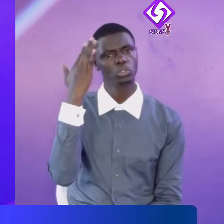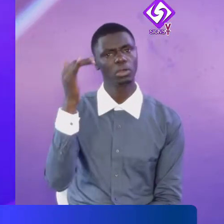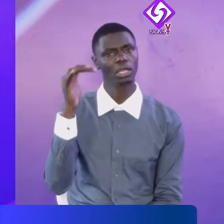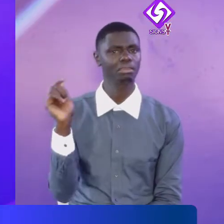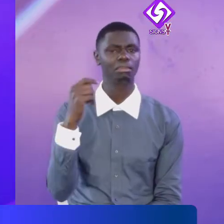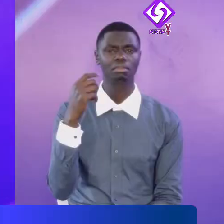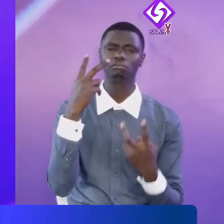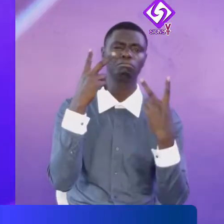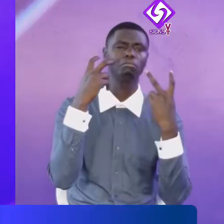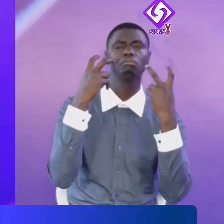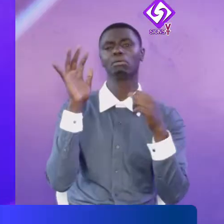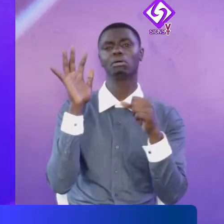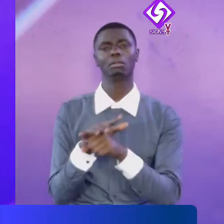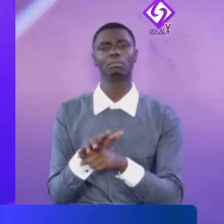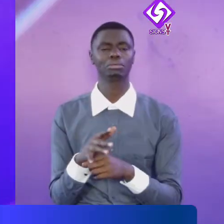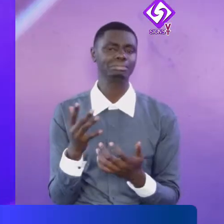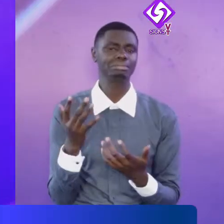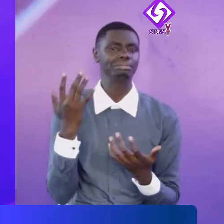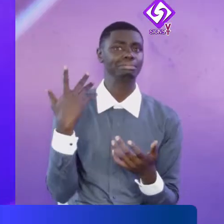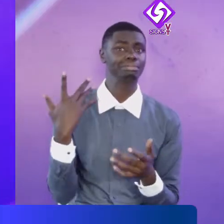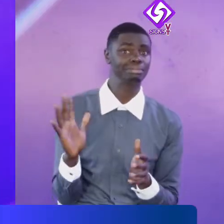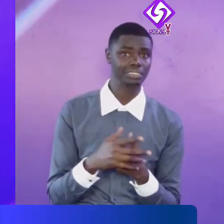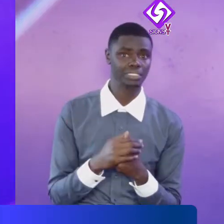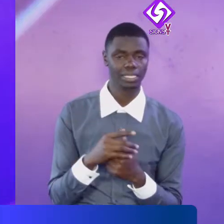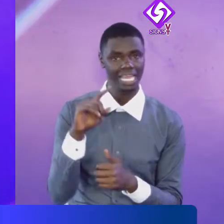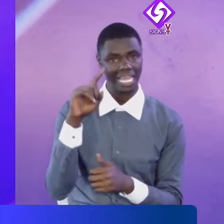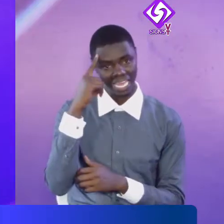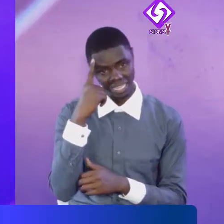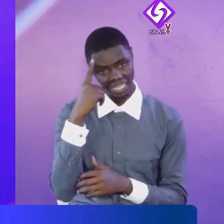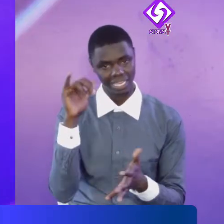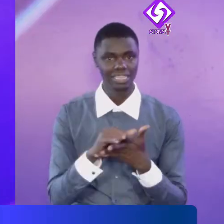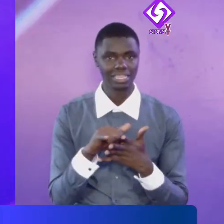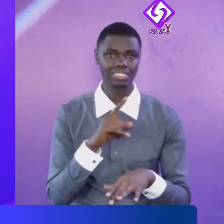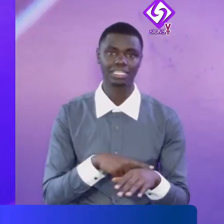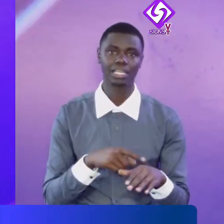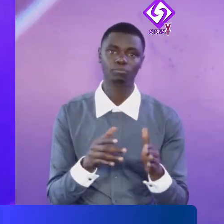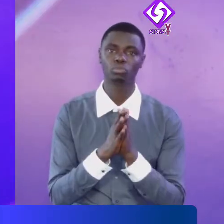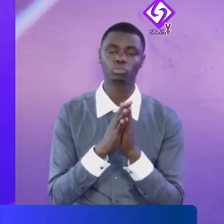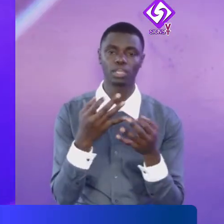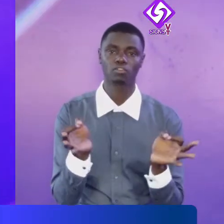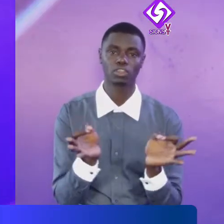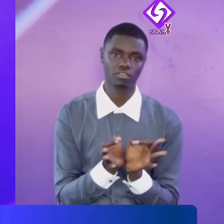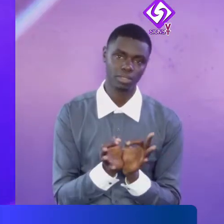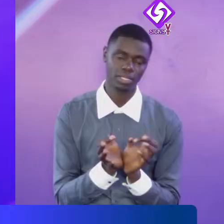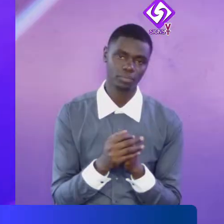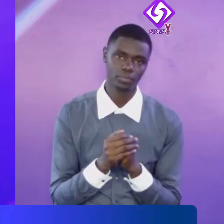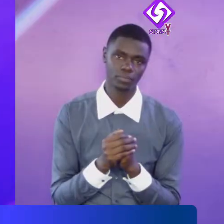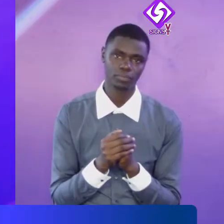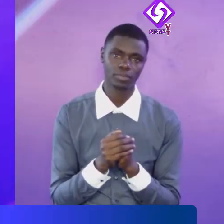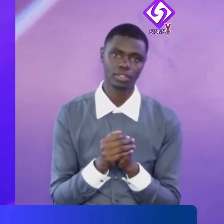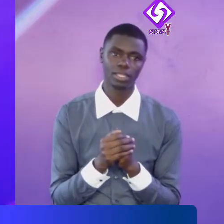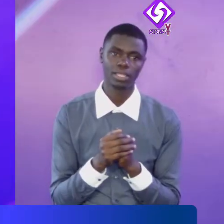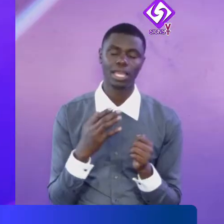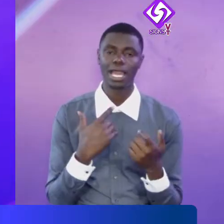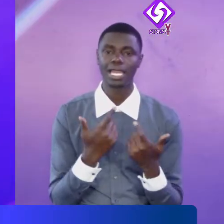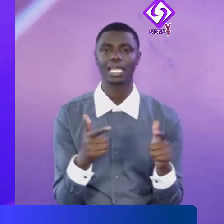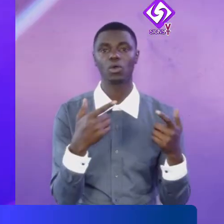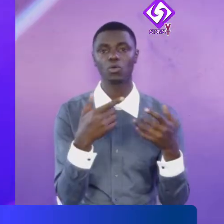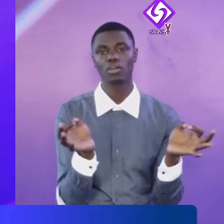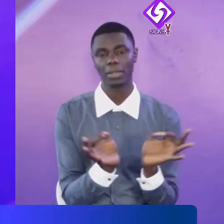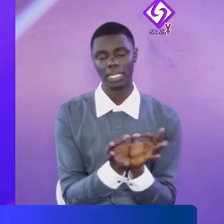speculating too much. I think that is a time to pray for the family and let the family be